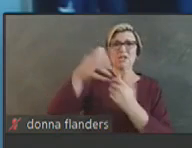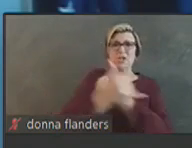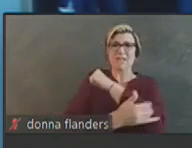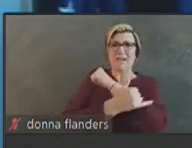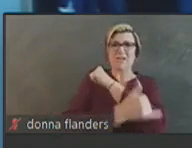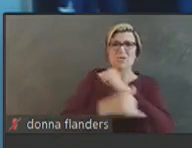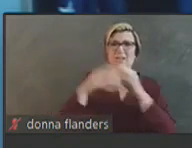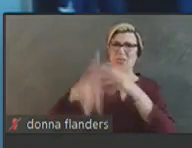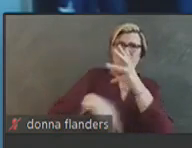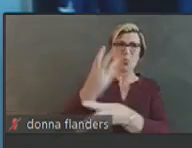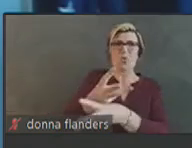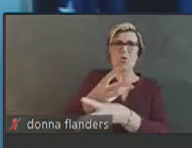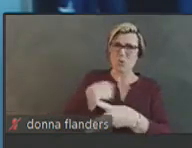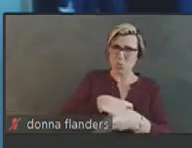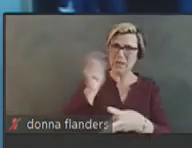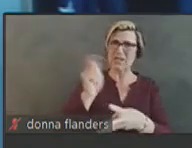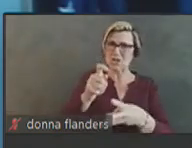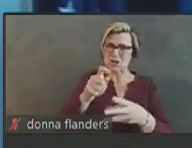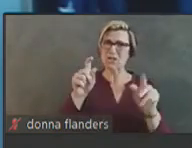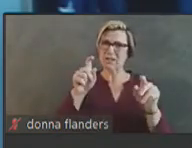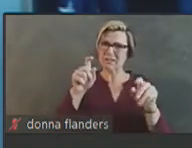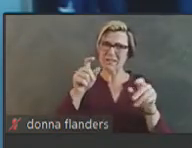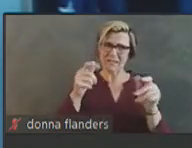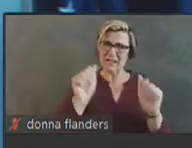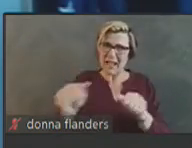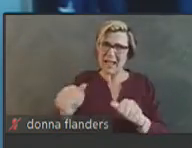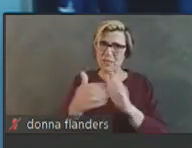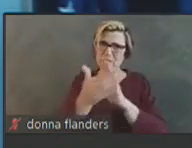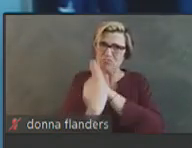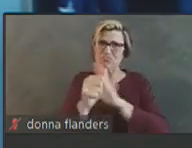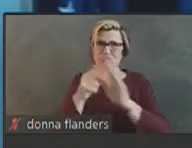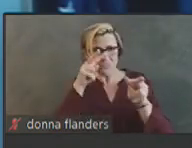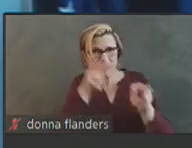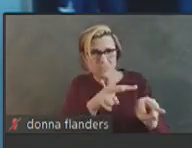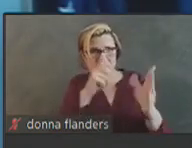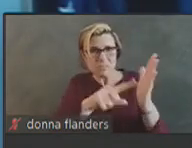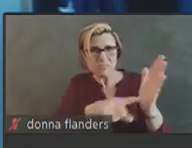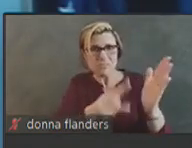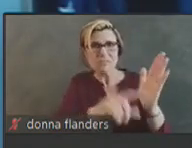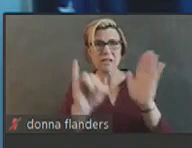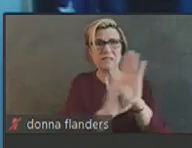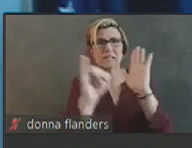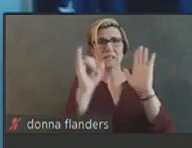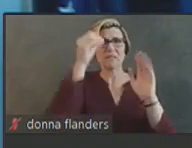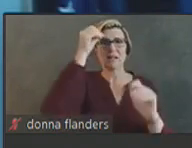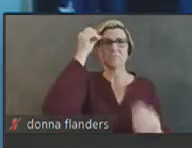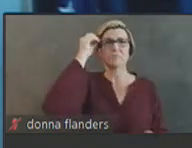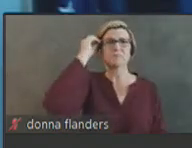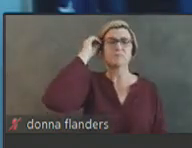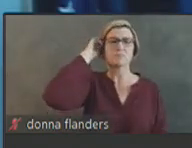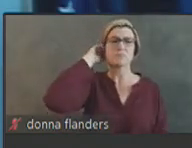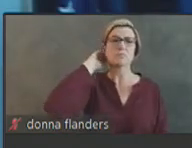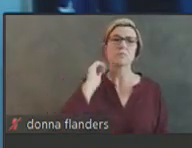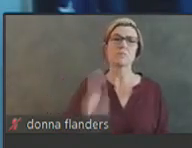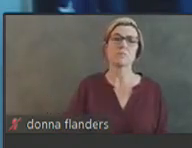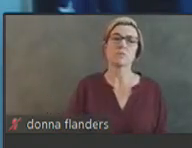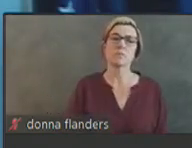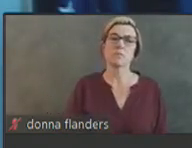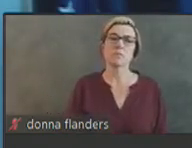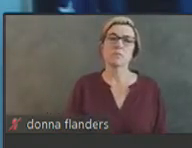Finally, I will ask the commissioners, the members of the DeKalb COVID-19 Task Force,